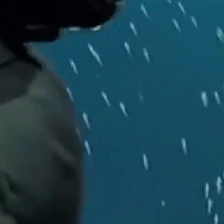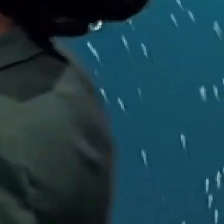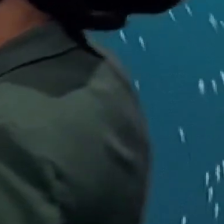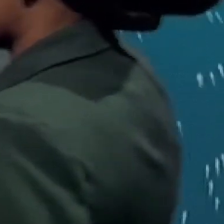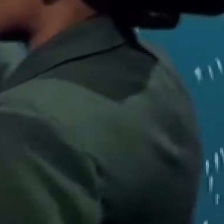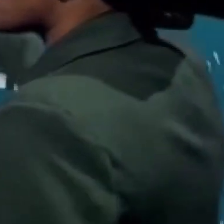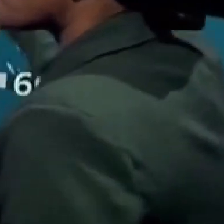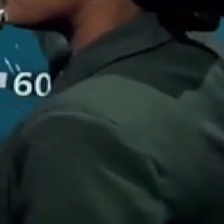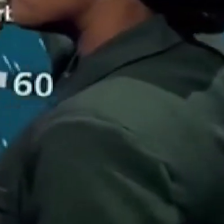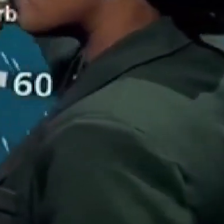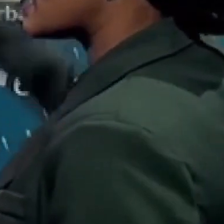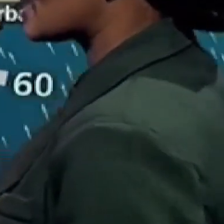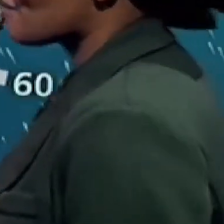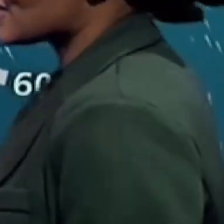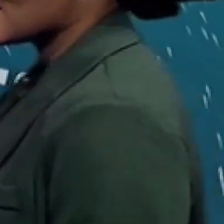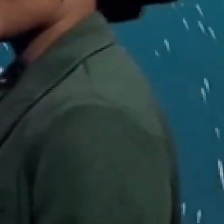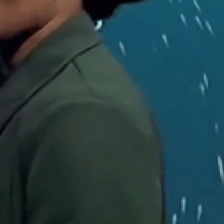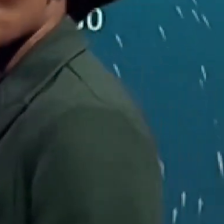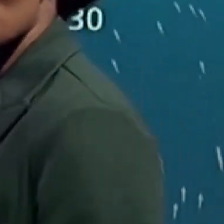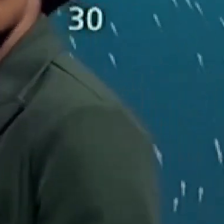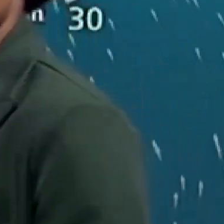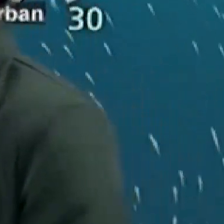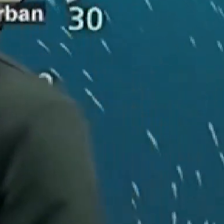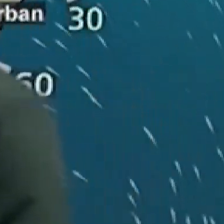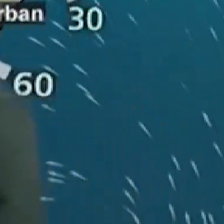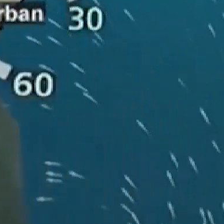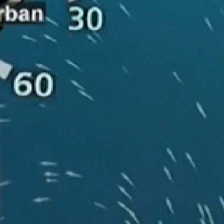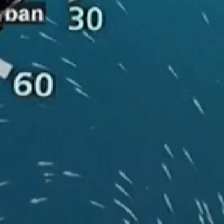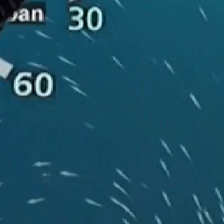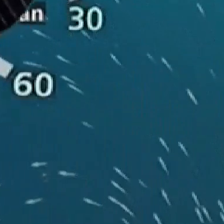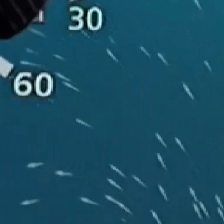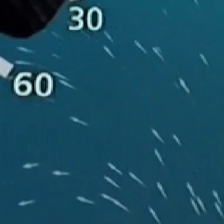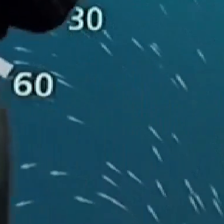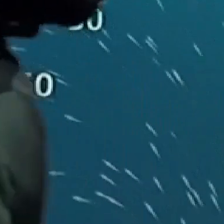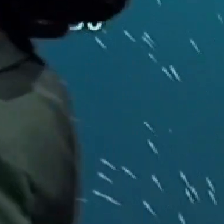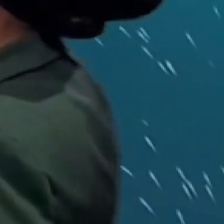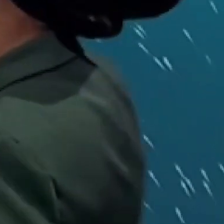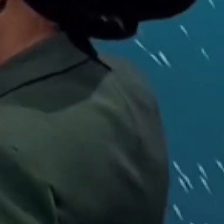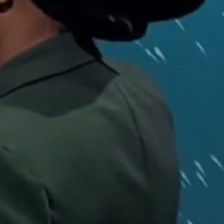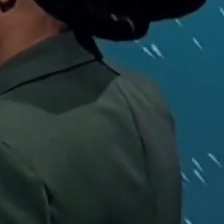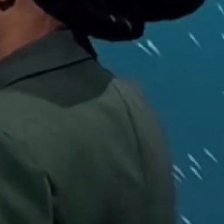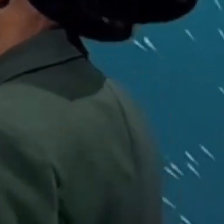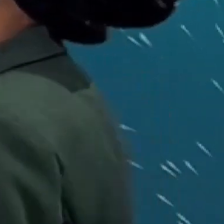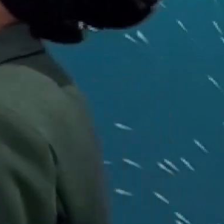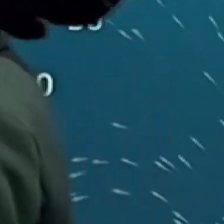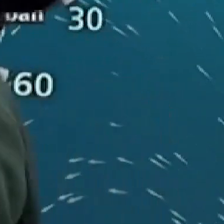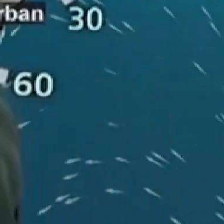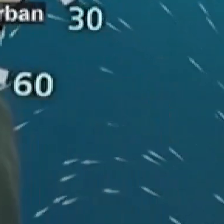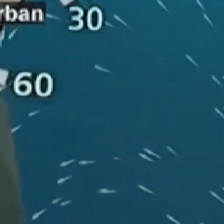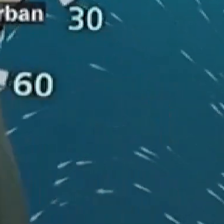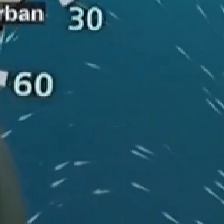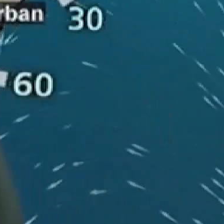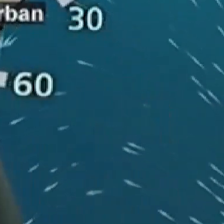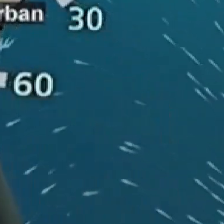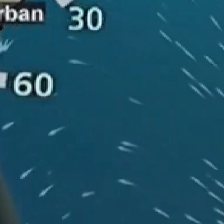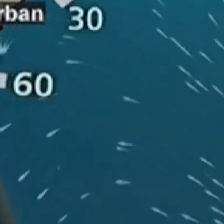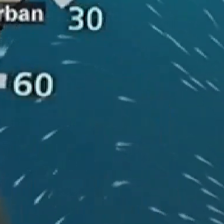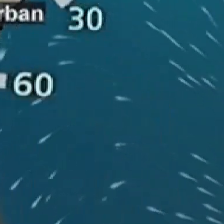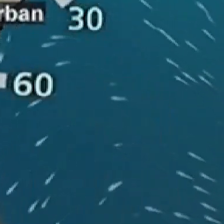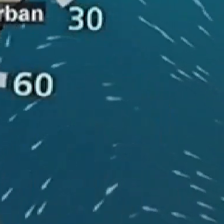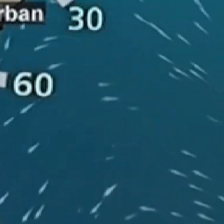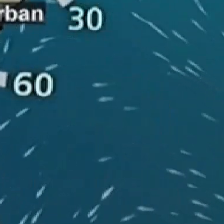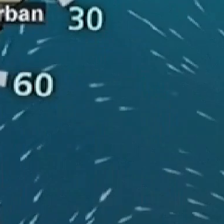maru lebella Limpopo le Mpumalanga ka masarasara na pula diperesente di le 30 re bela karolo ya Gqeberha le teng go tla nna le